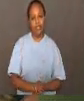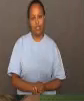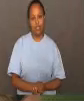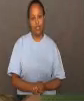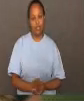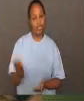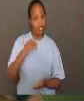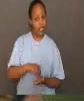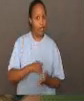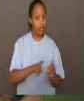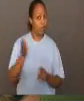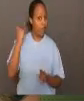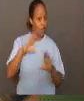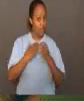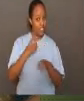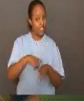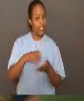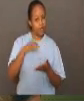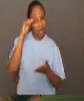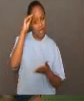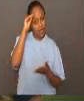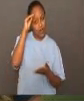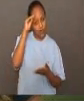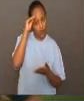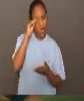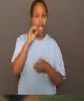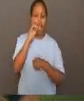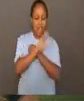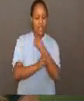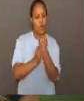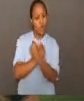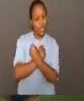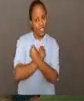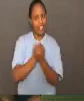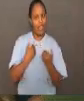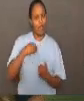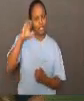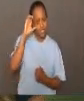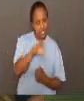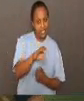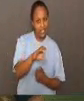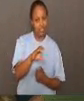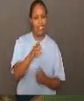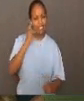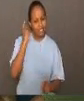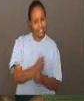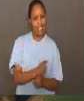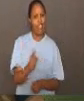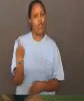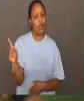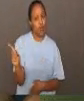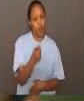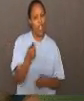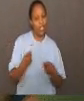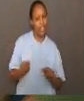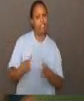We also learned that it is the duty of patriots to provide rational criticism